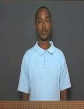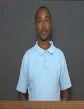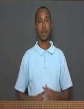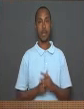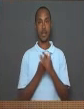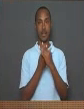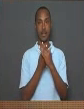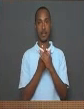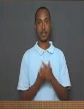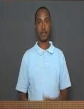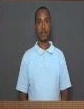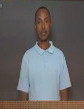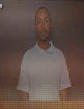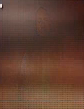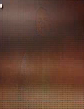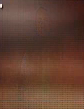Begin.